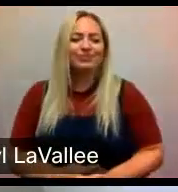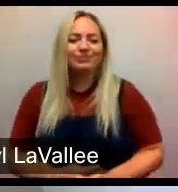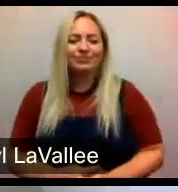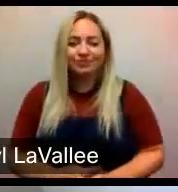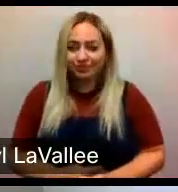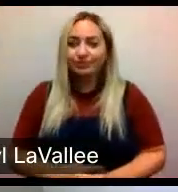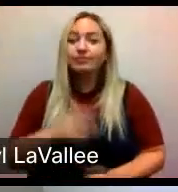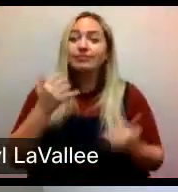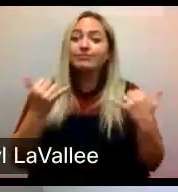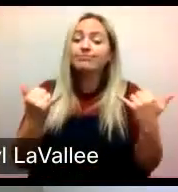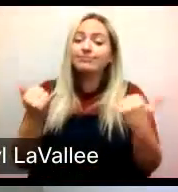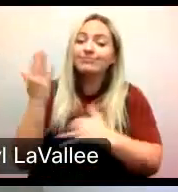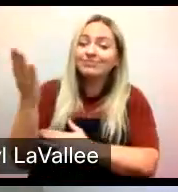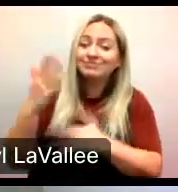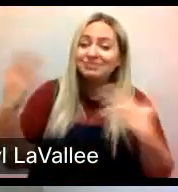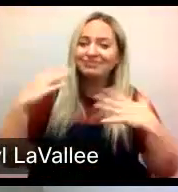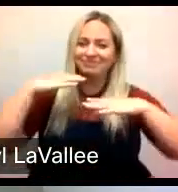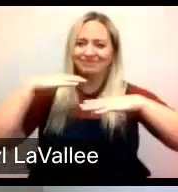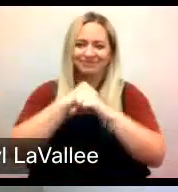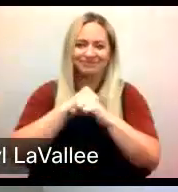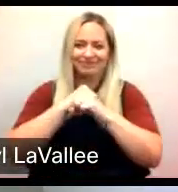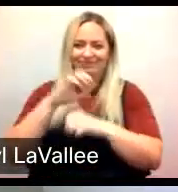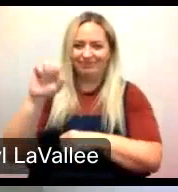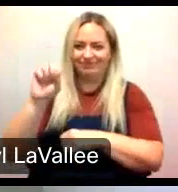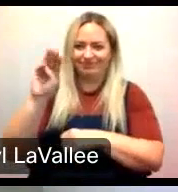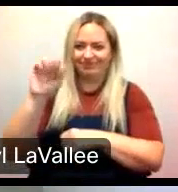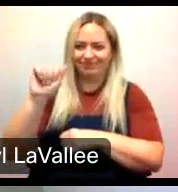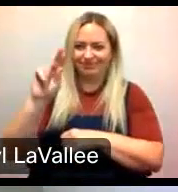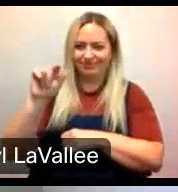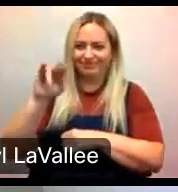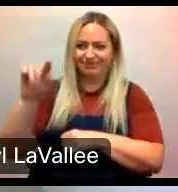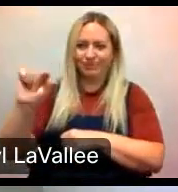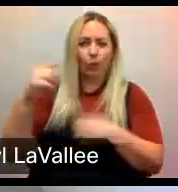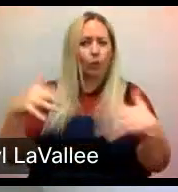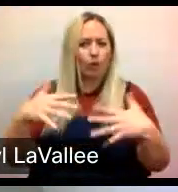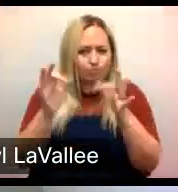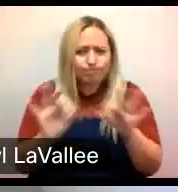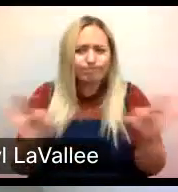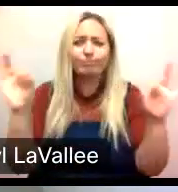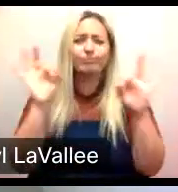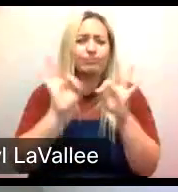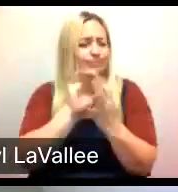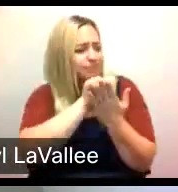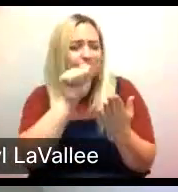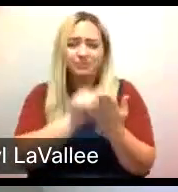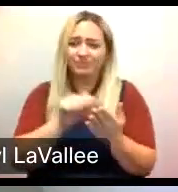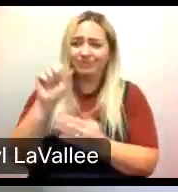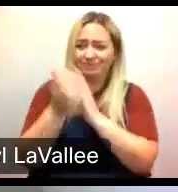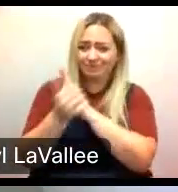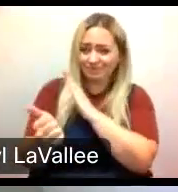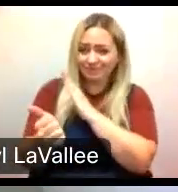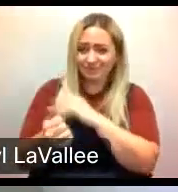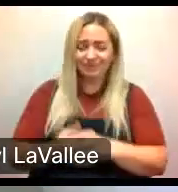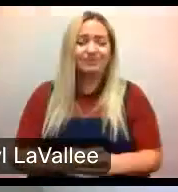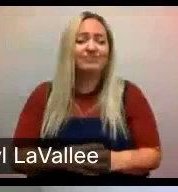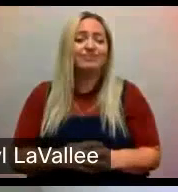we're going to talk about summarizing, which is an important writing skill. It's an